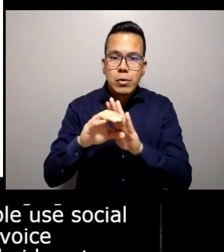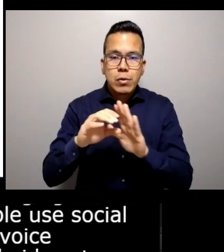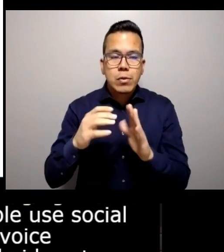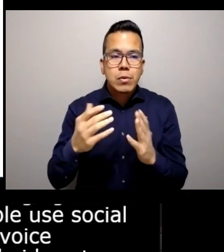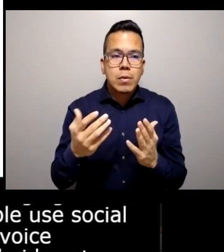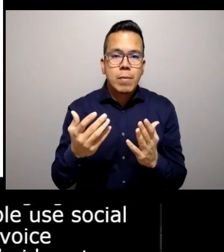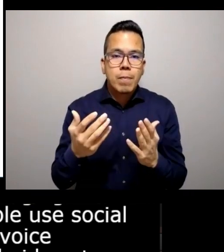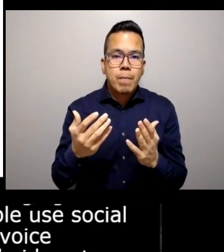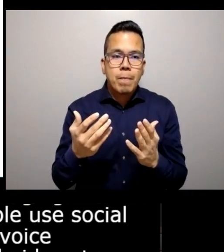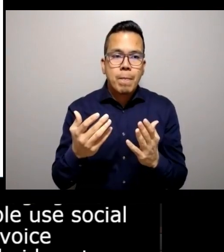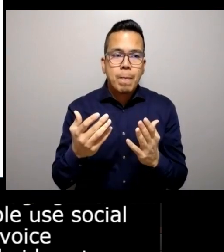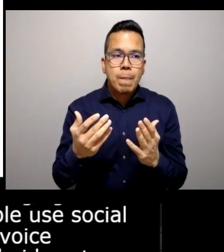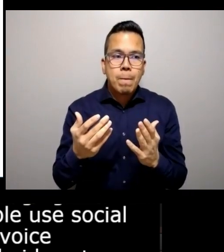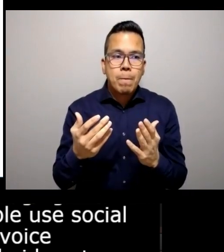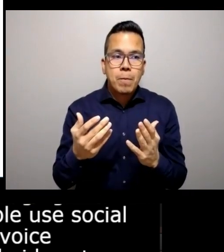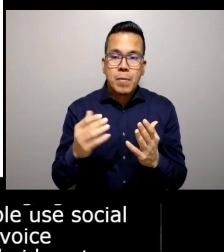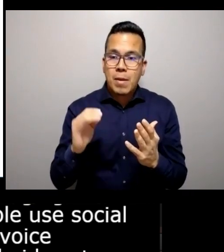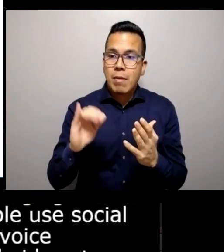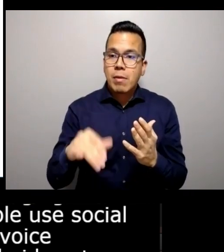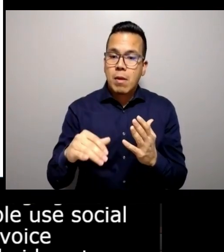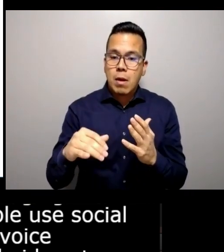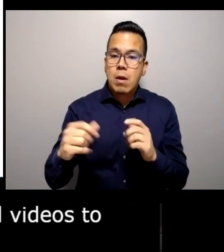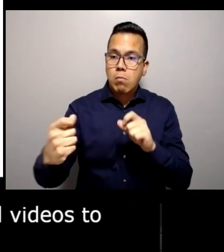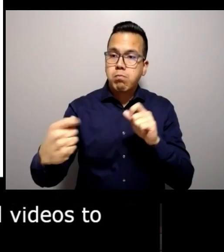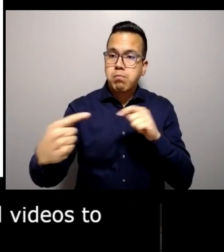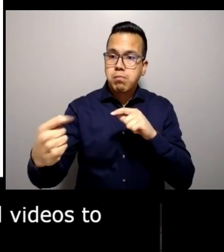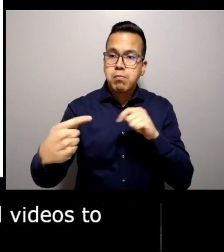It can be a synchronous communication device where